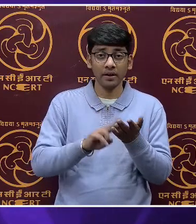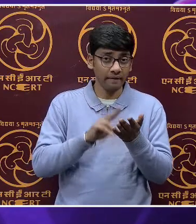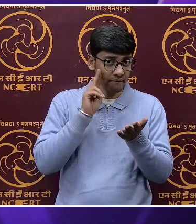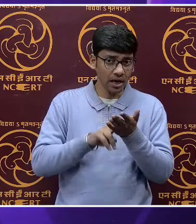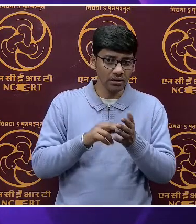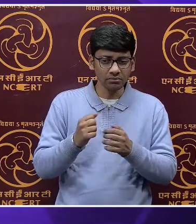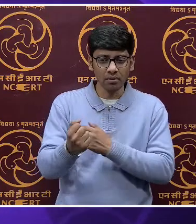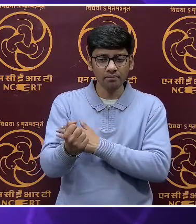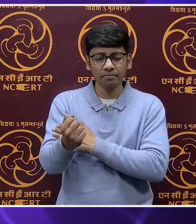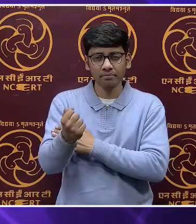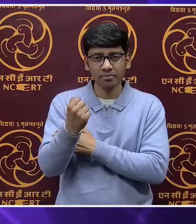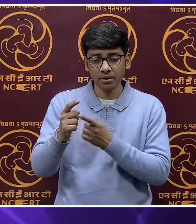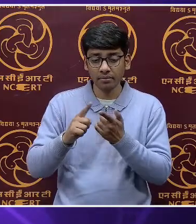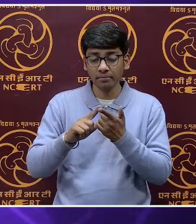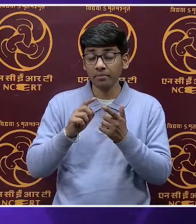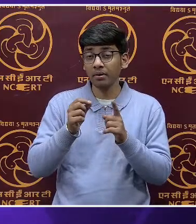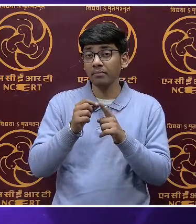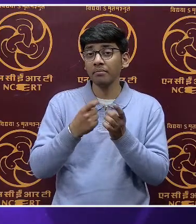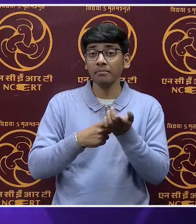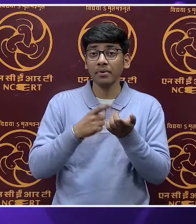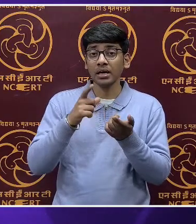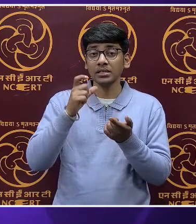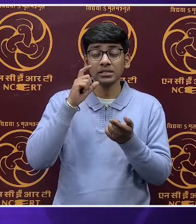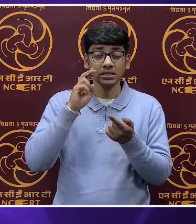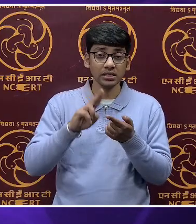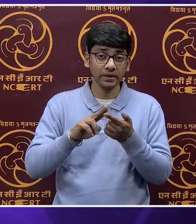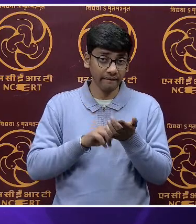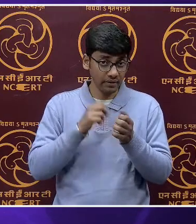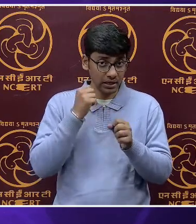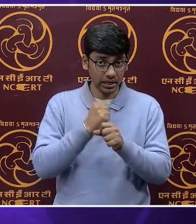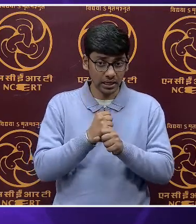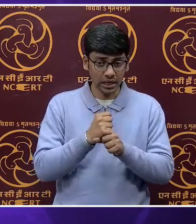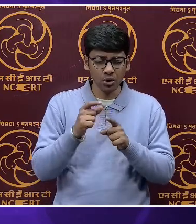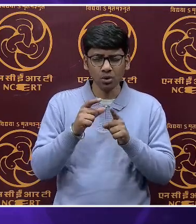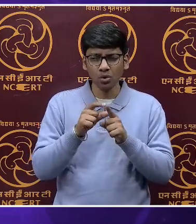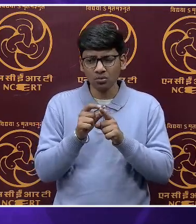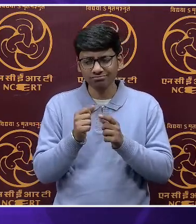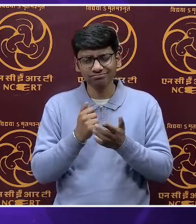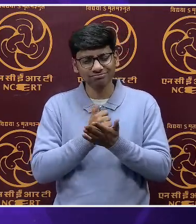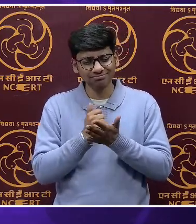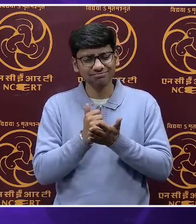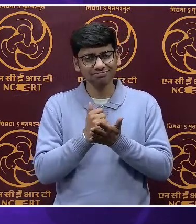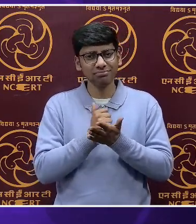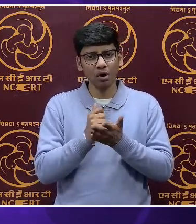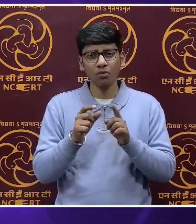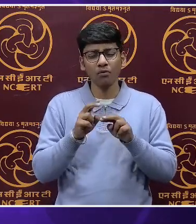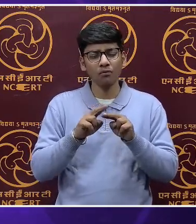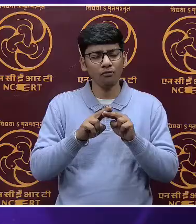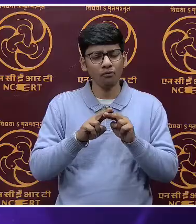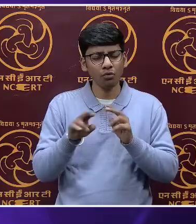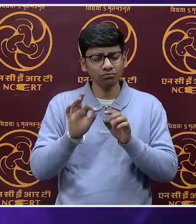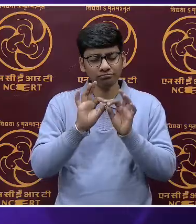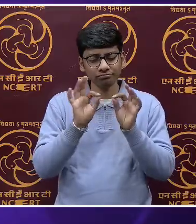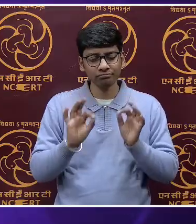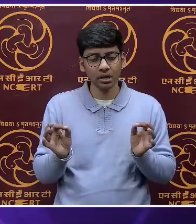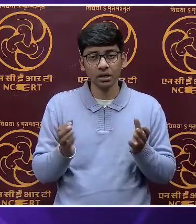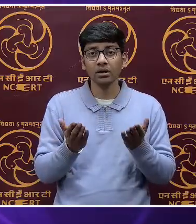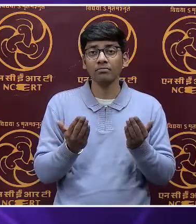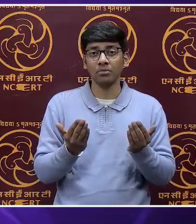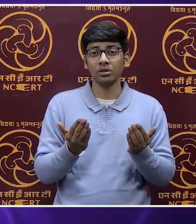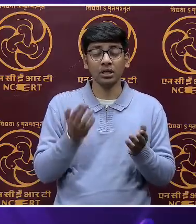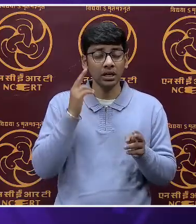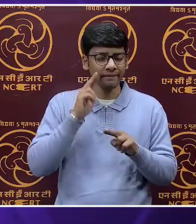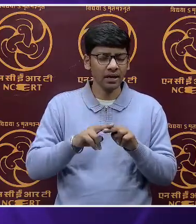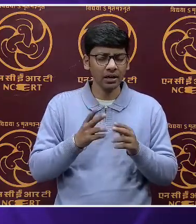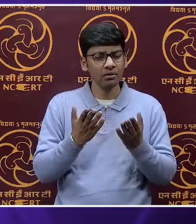power of perseverance. Yeah. You keep doing something, you keep doing, and you become perfect in doing that. If you think you can,